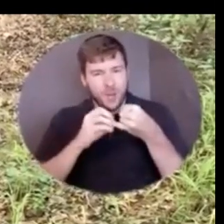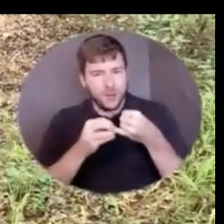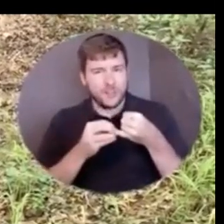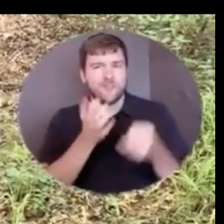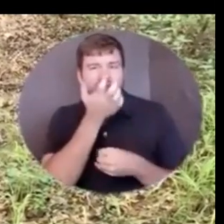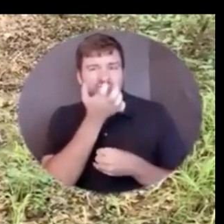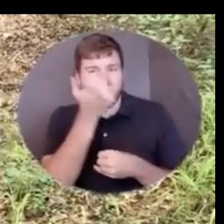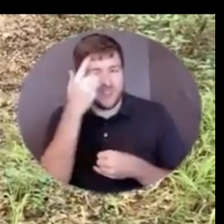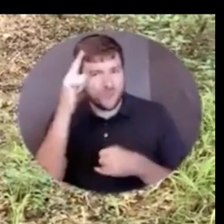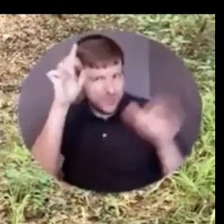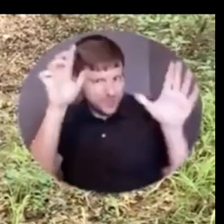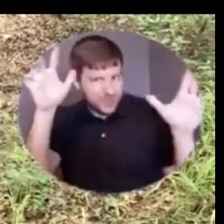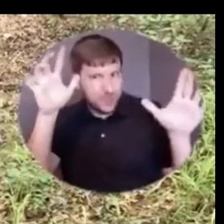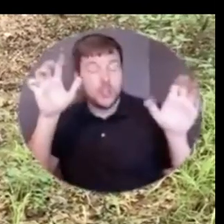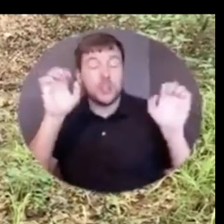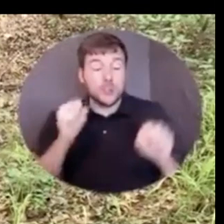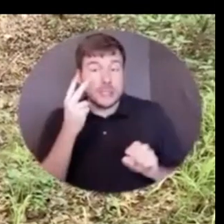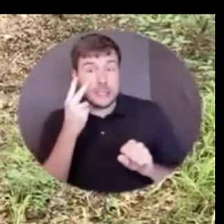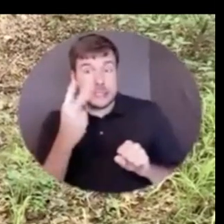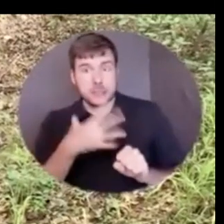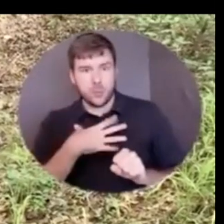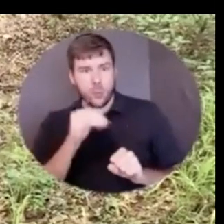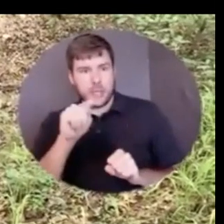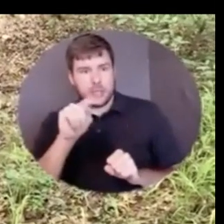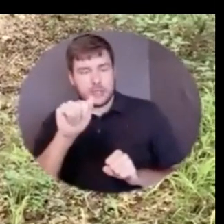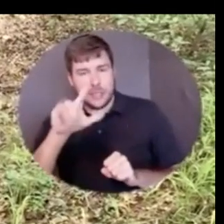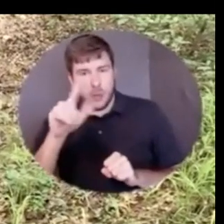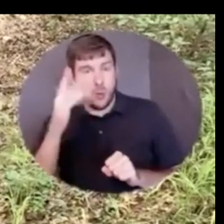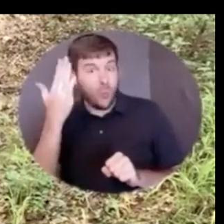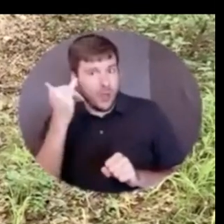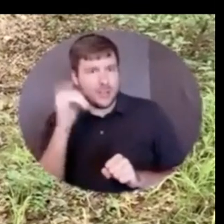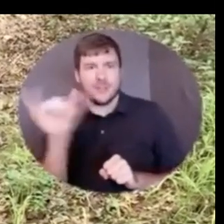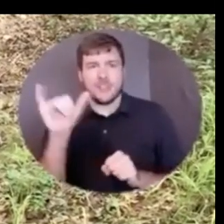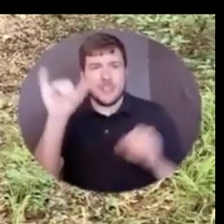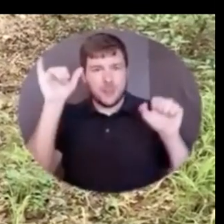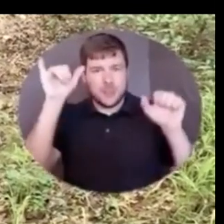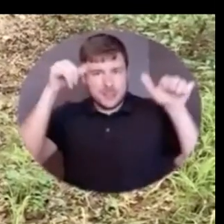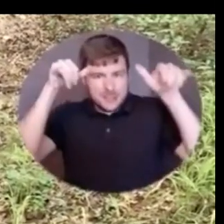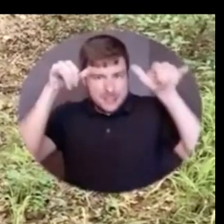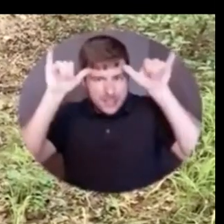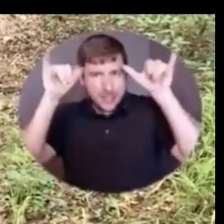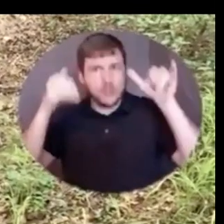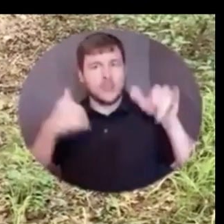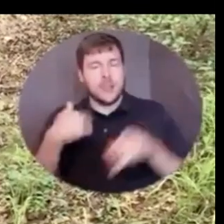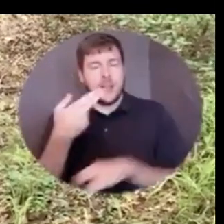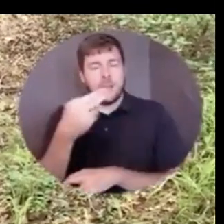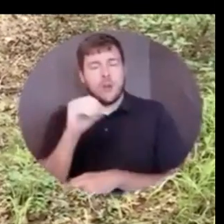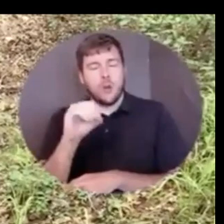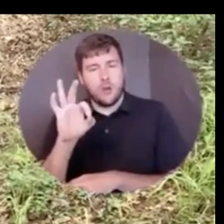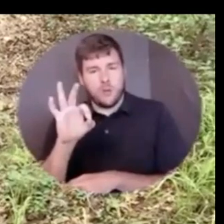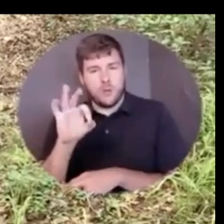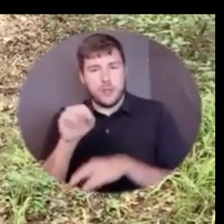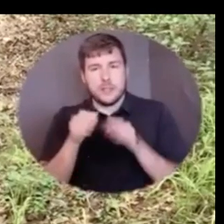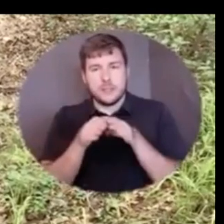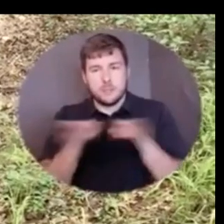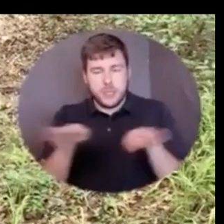have for them to eat. You can tell it's a white-tailed deer track because, like cows, they're ungulate, which means they have a hoof with two parts that